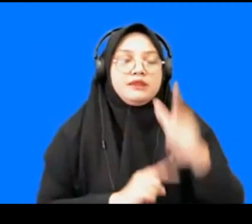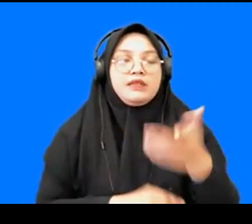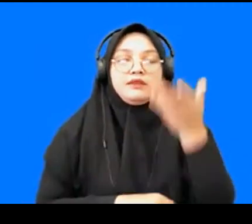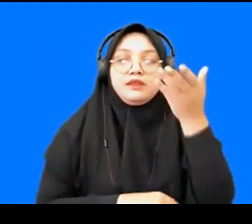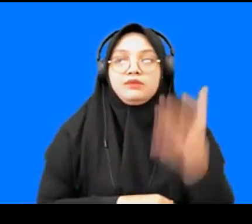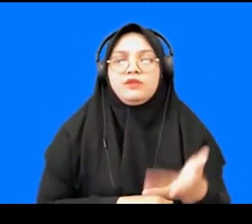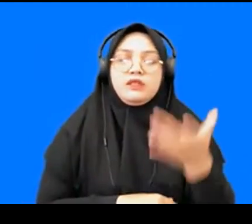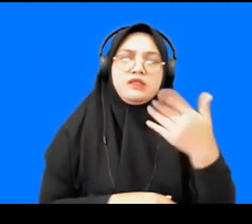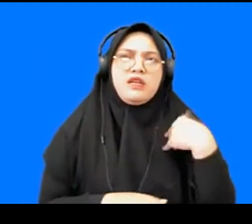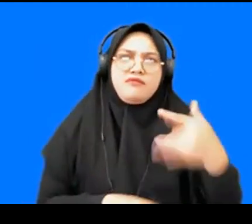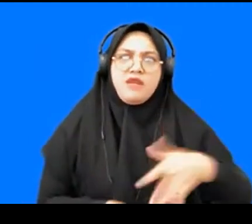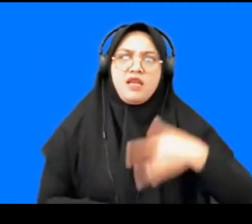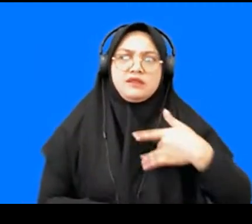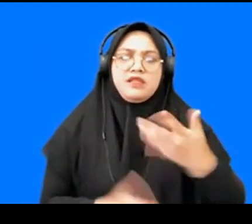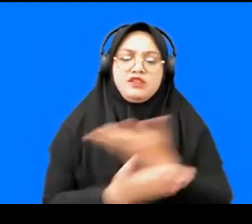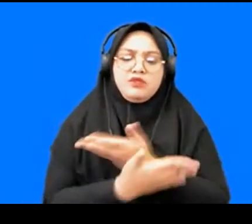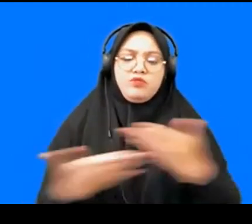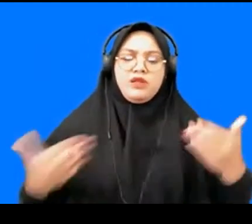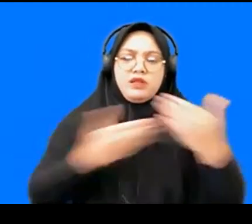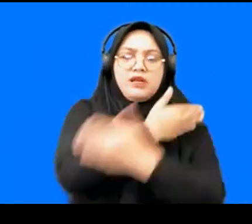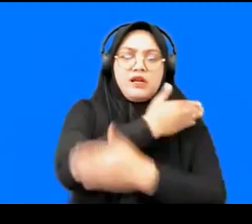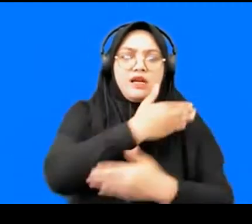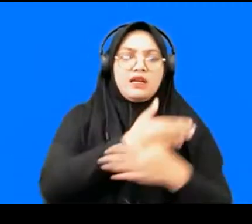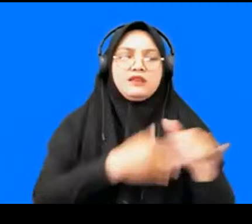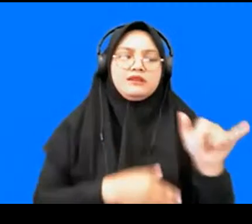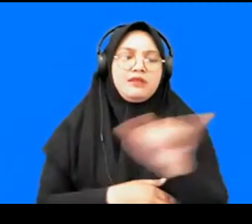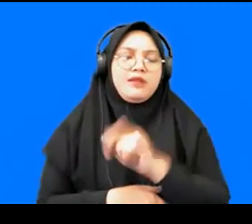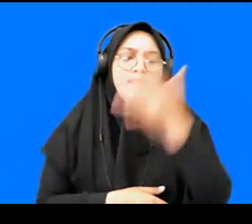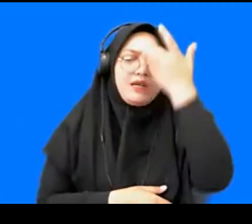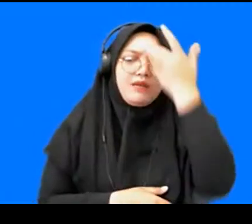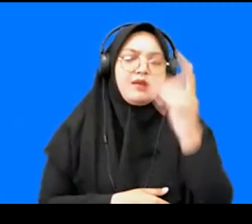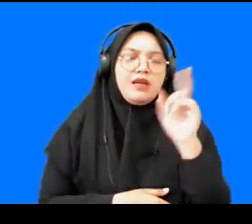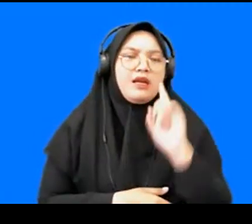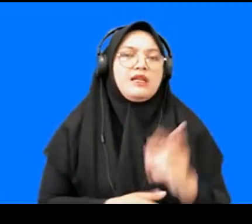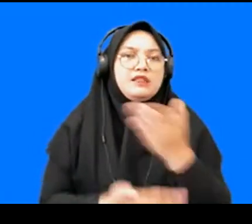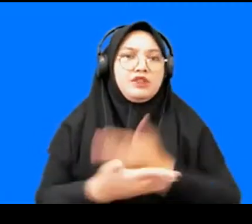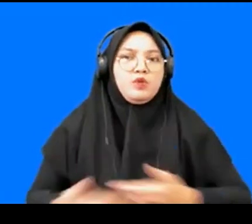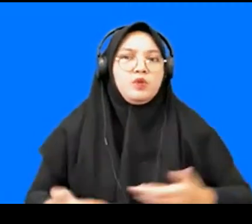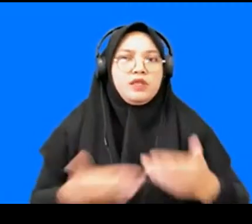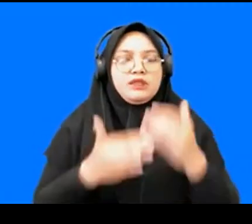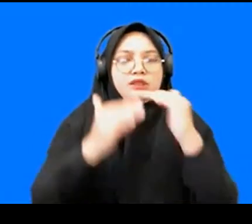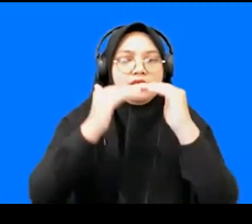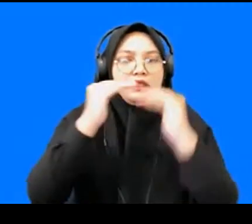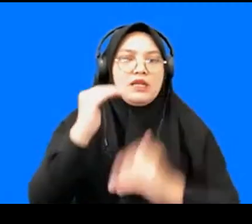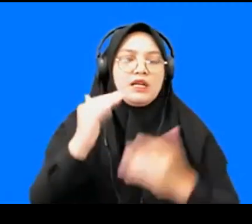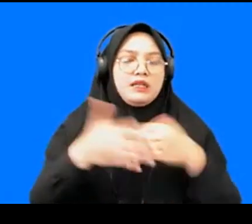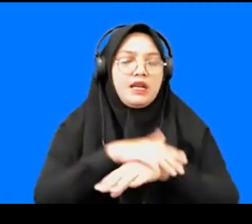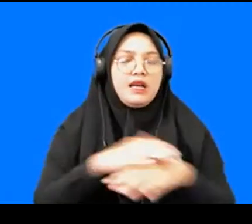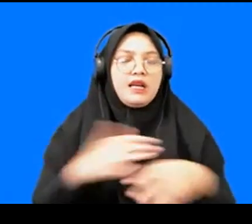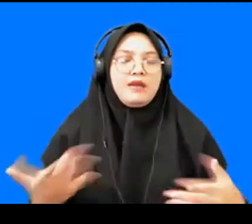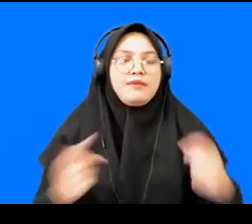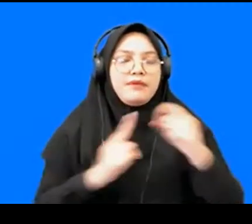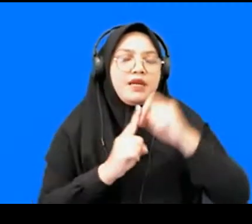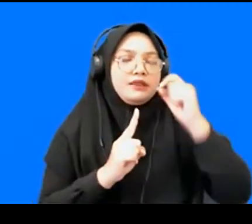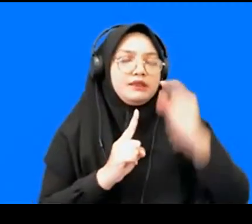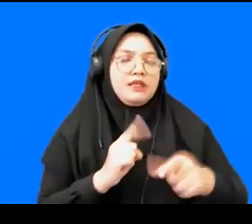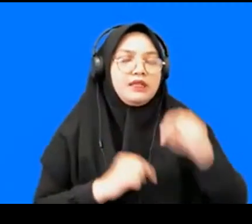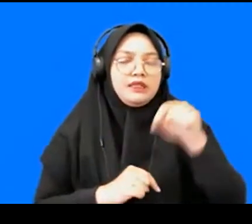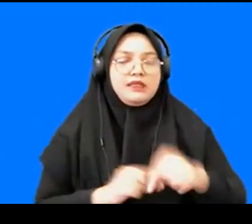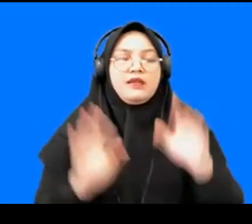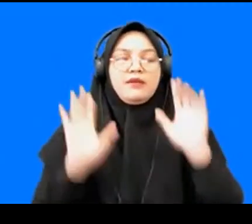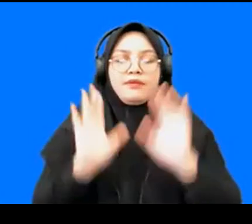by asymmetry? So, for example, a lot of times the poor are being, you know,